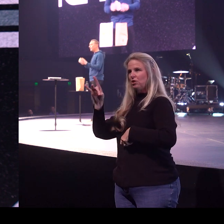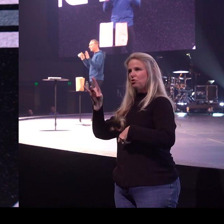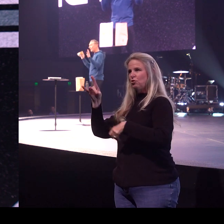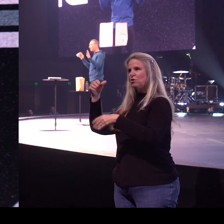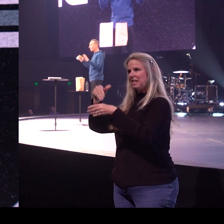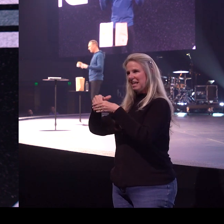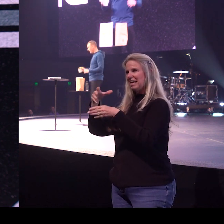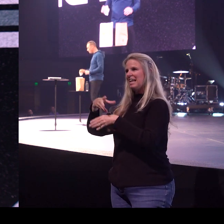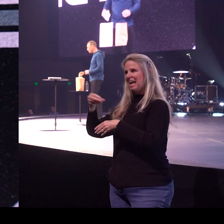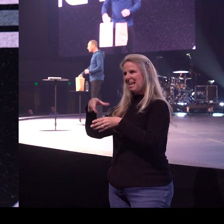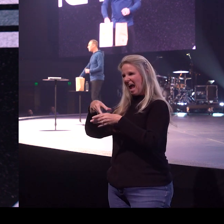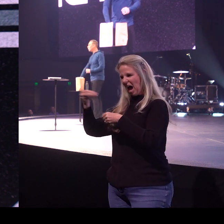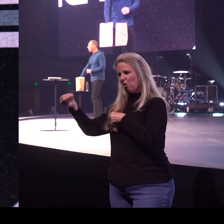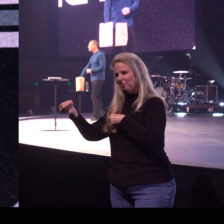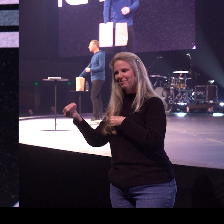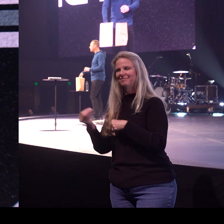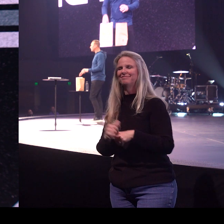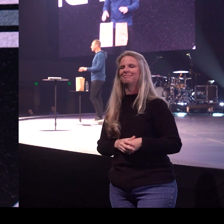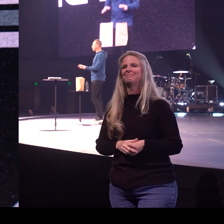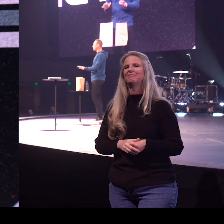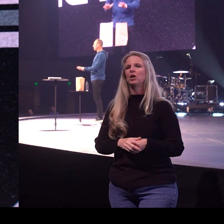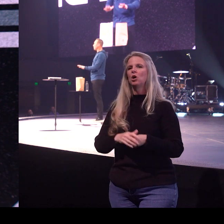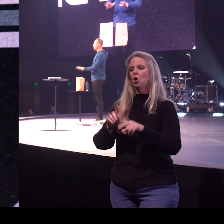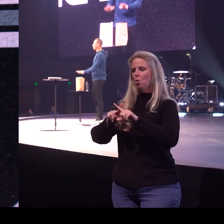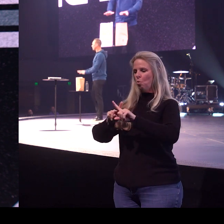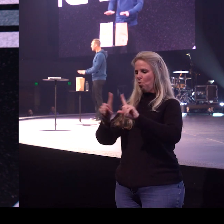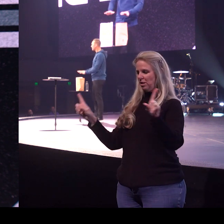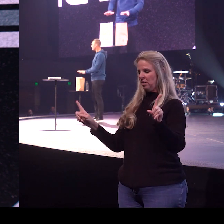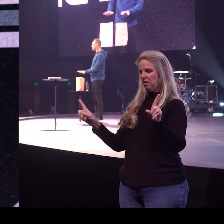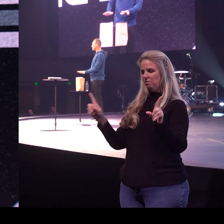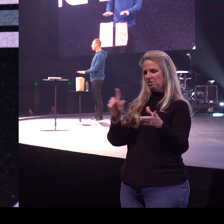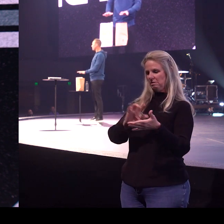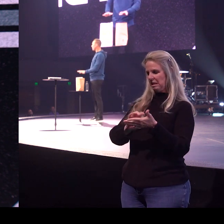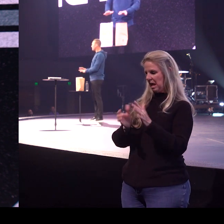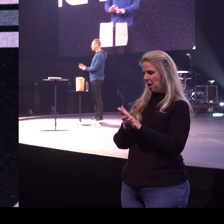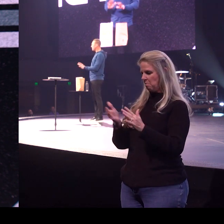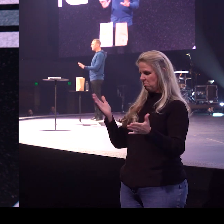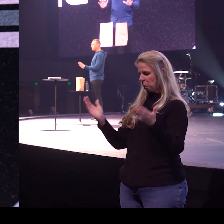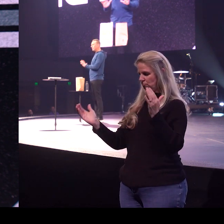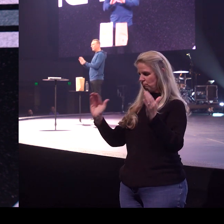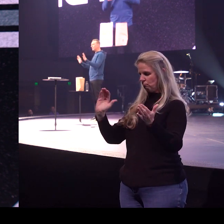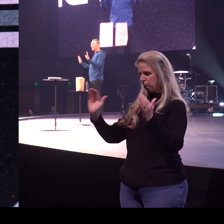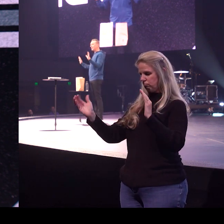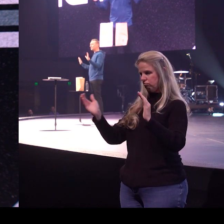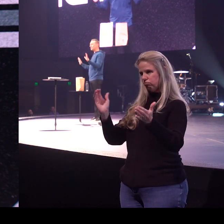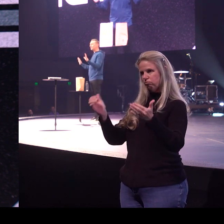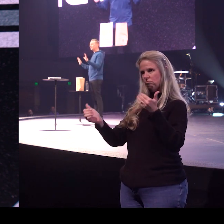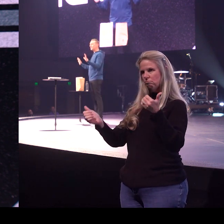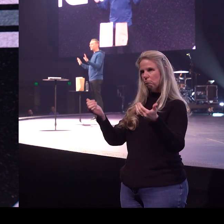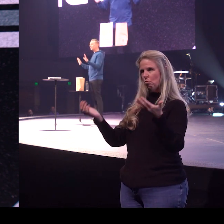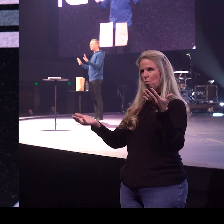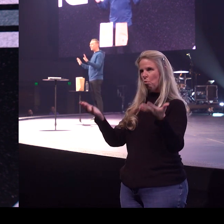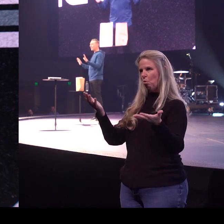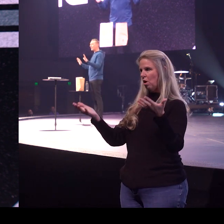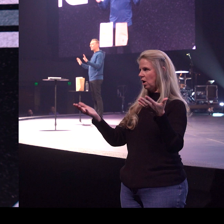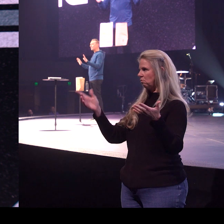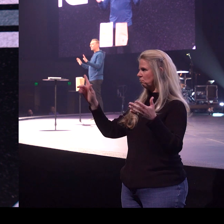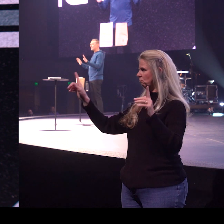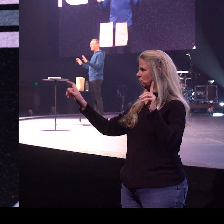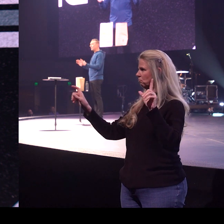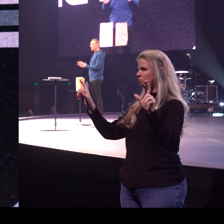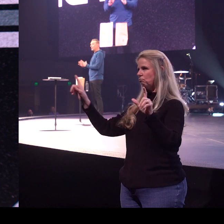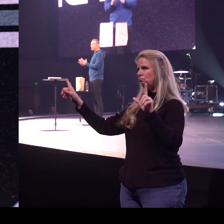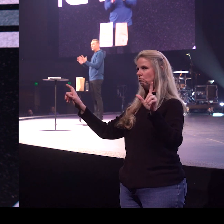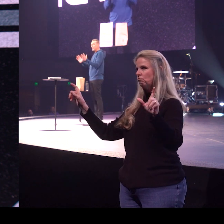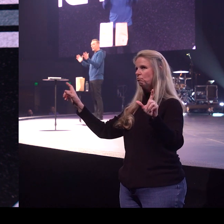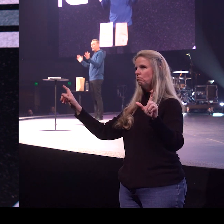eat. We love In-N-Out. But what is the difference between their burgers? What's the difference? What do you think it is?